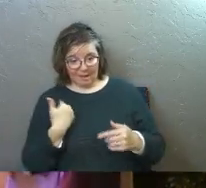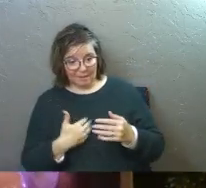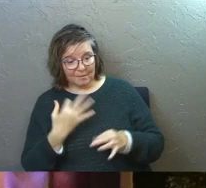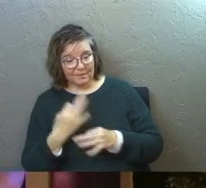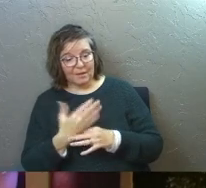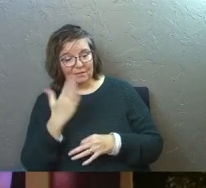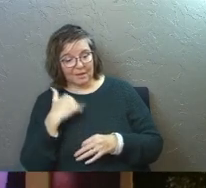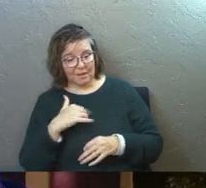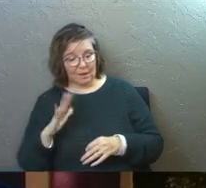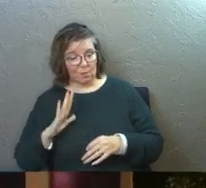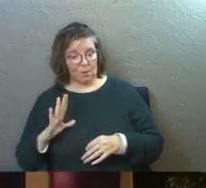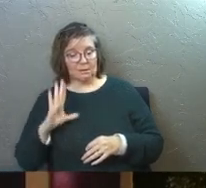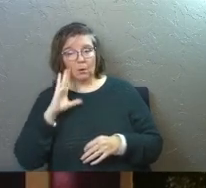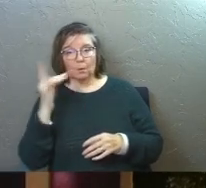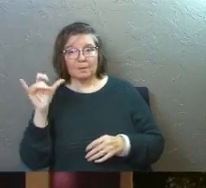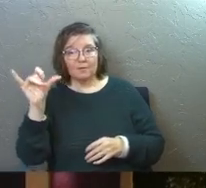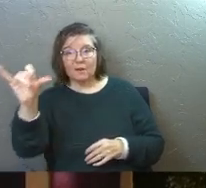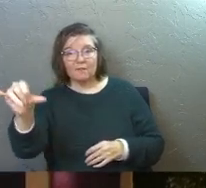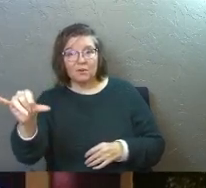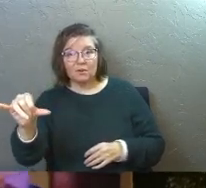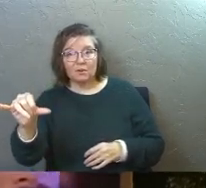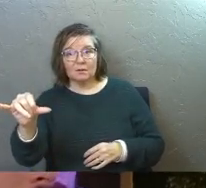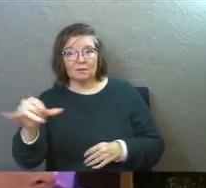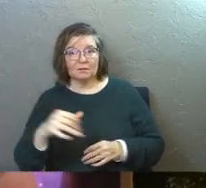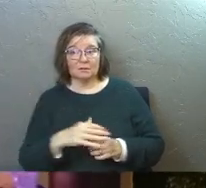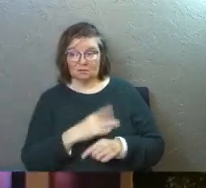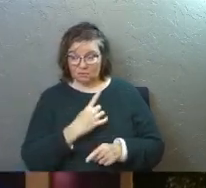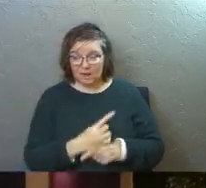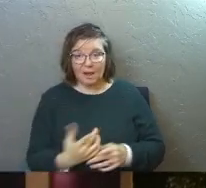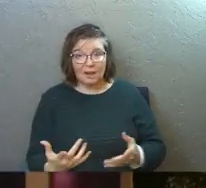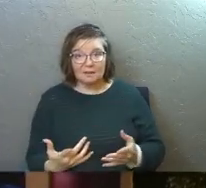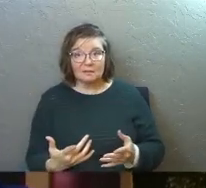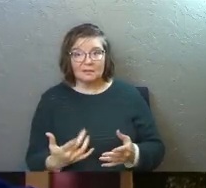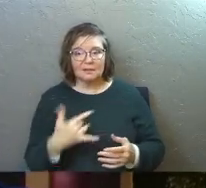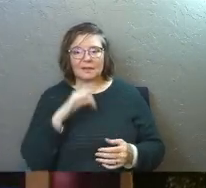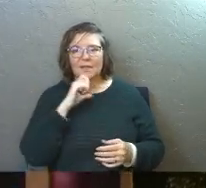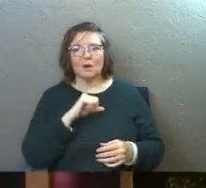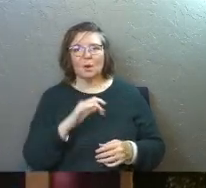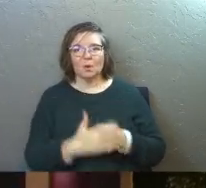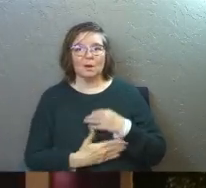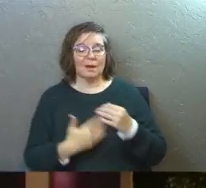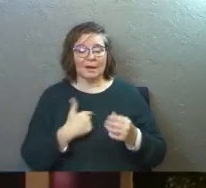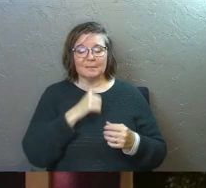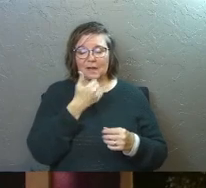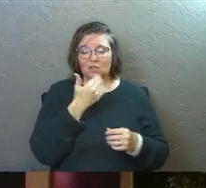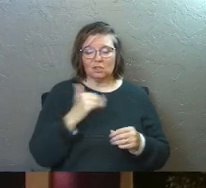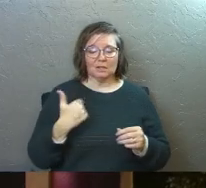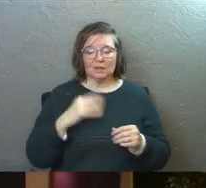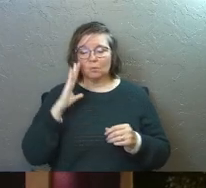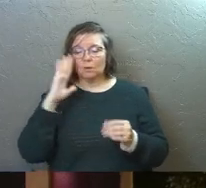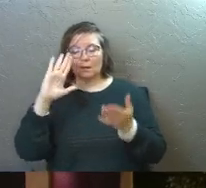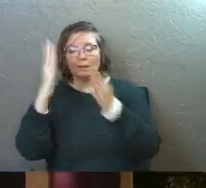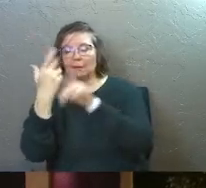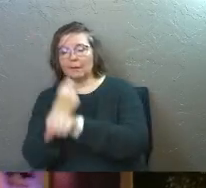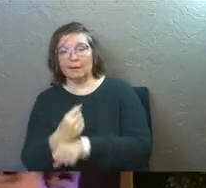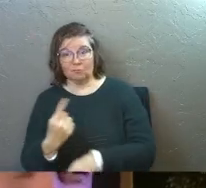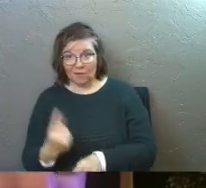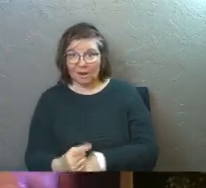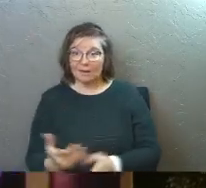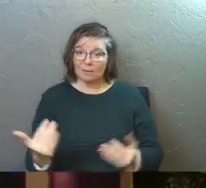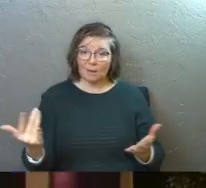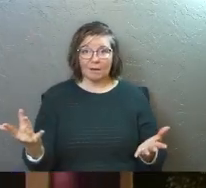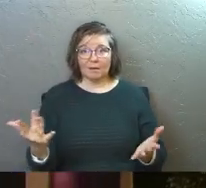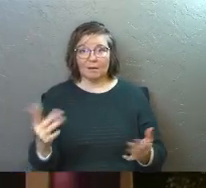faithful God that I once was then and will be forever? Right? It's like, what's that old country song? I ain't as good as I'm gonna get, right? Come